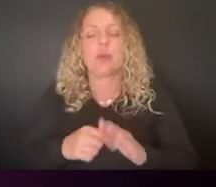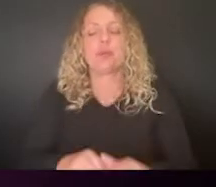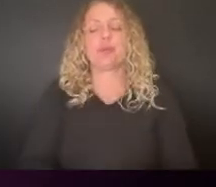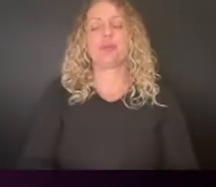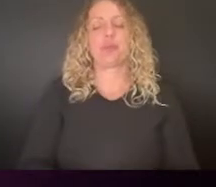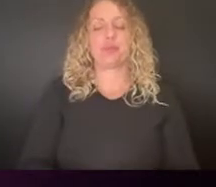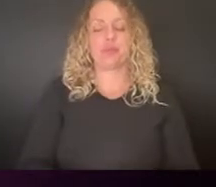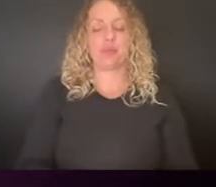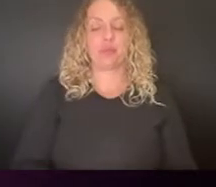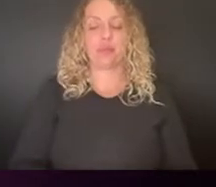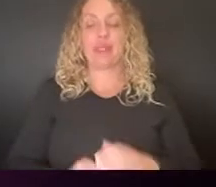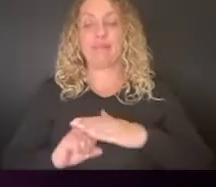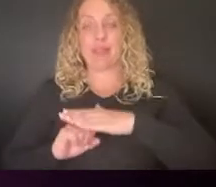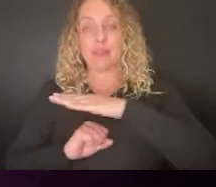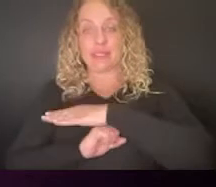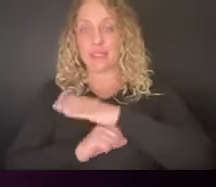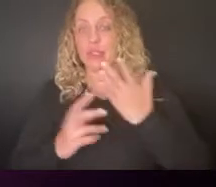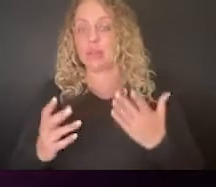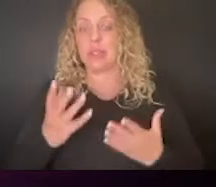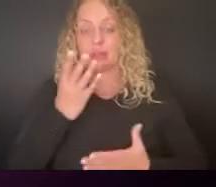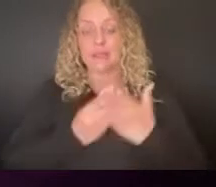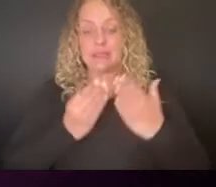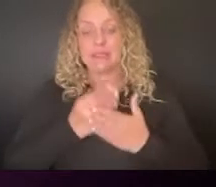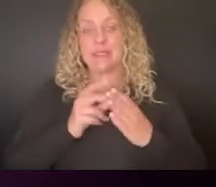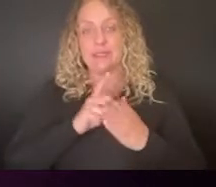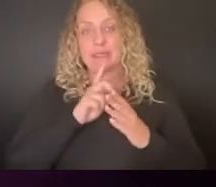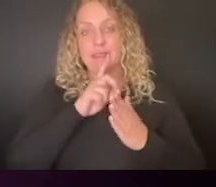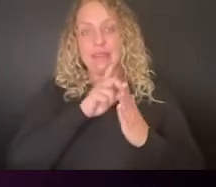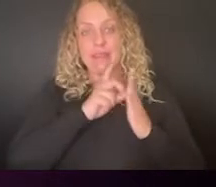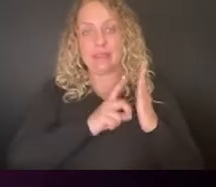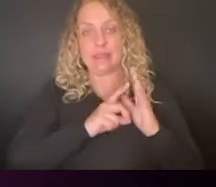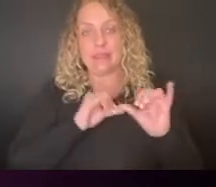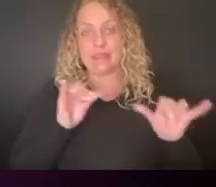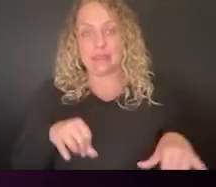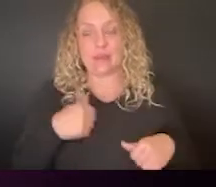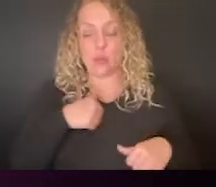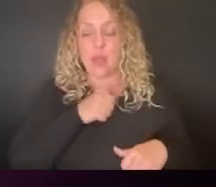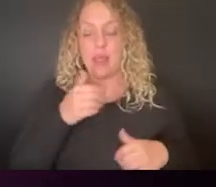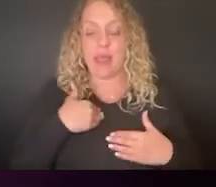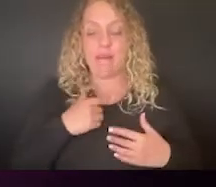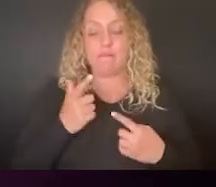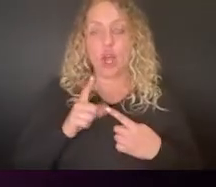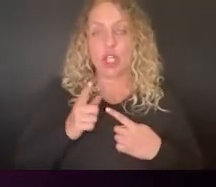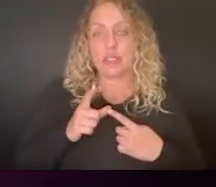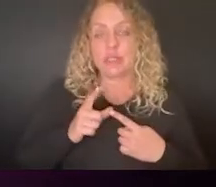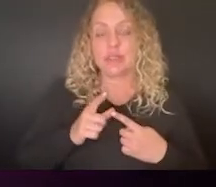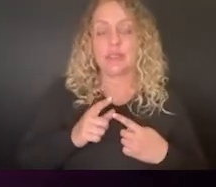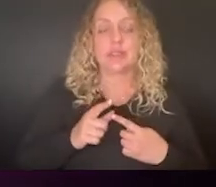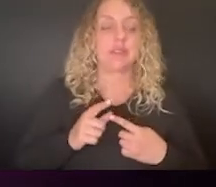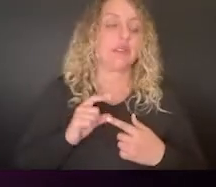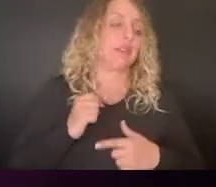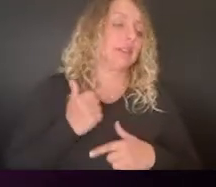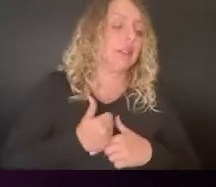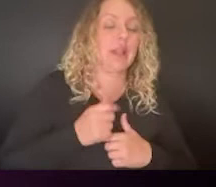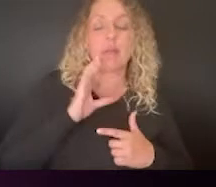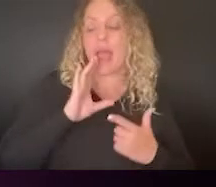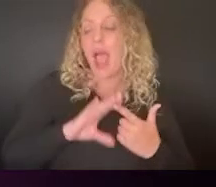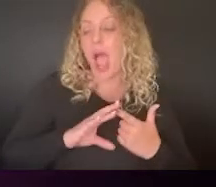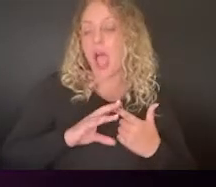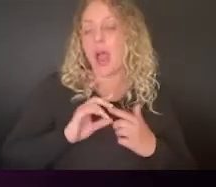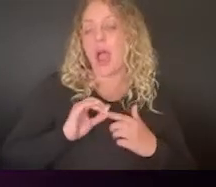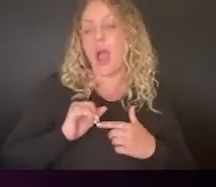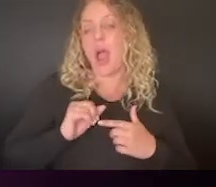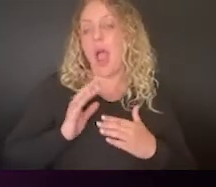you have to be very strategic and choose what to tackle. For example, the foundations were missing in our